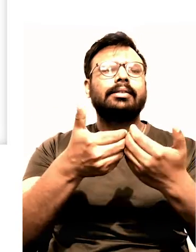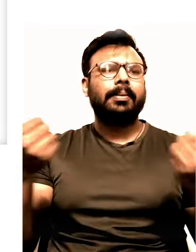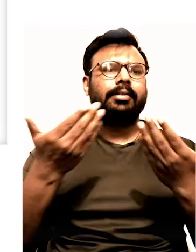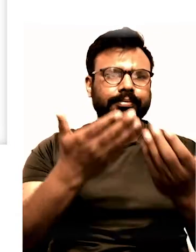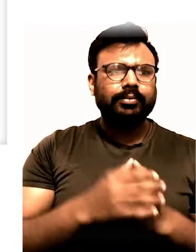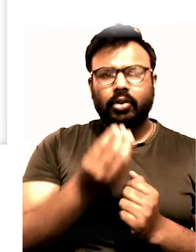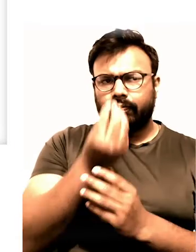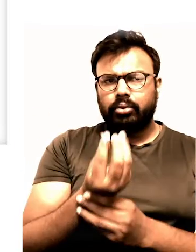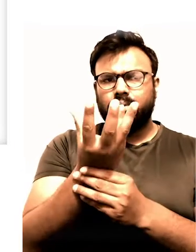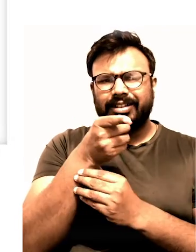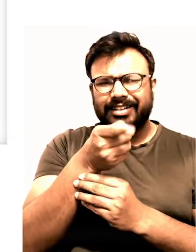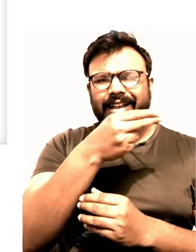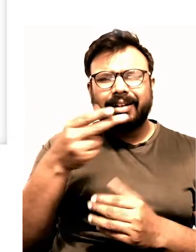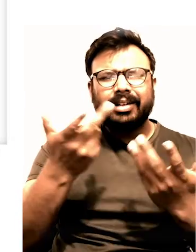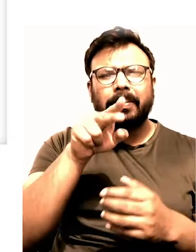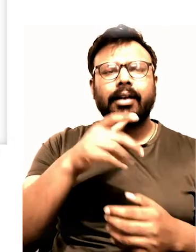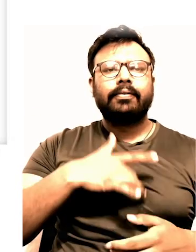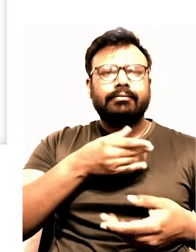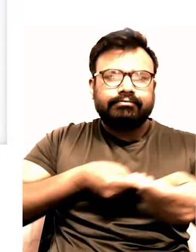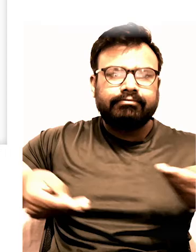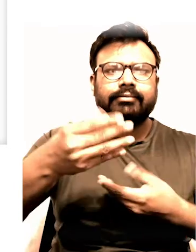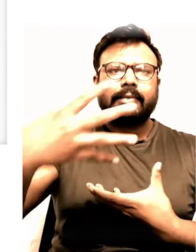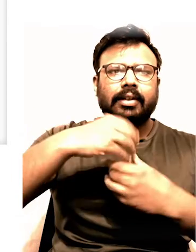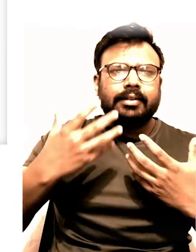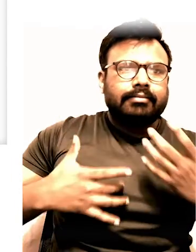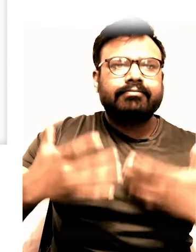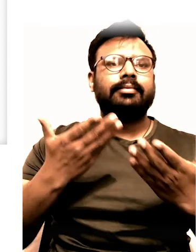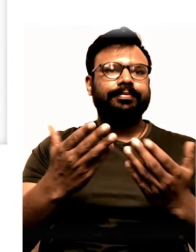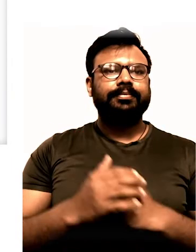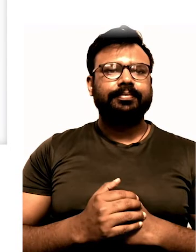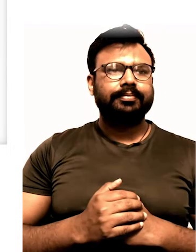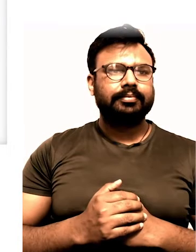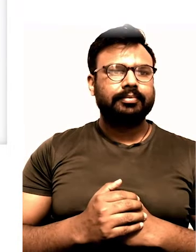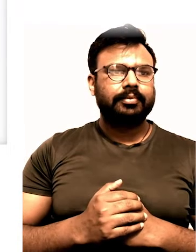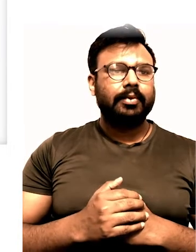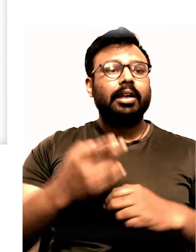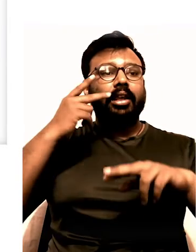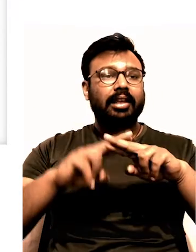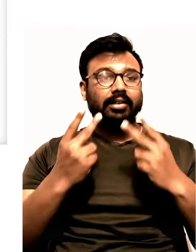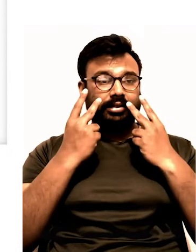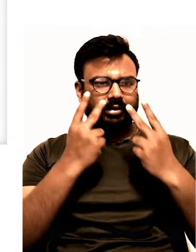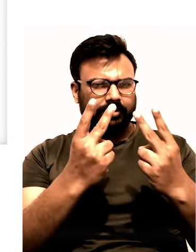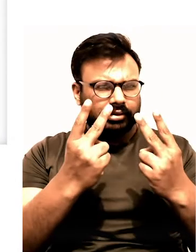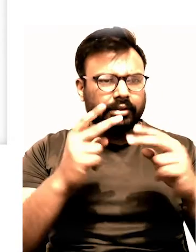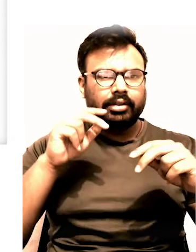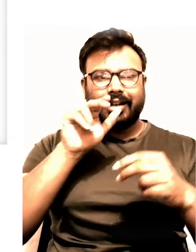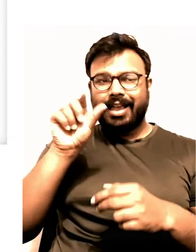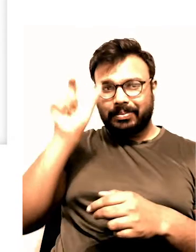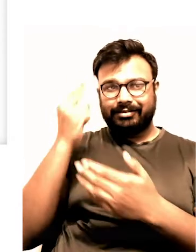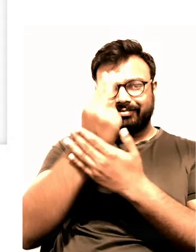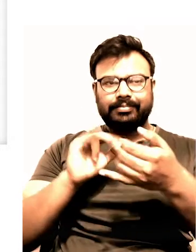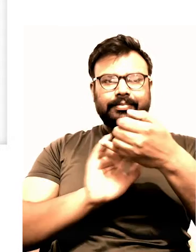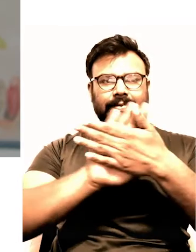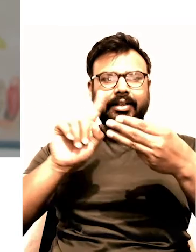figures who appear to be mourning at the bottom right. At the top right, we see Heer held back by her father and her